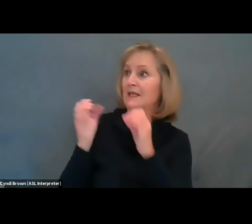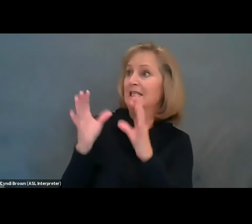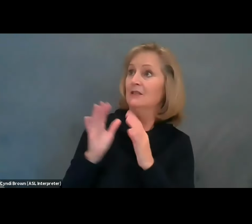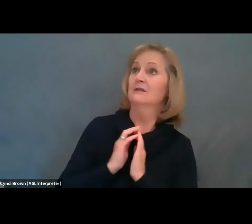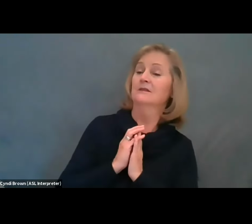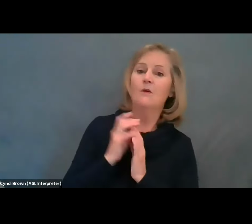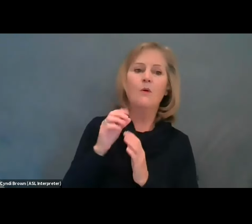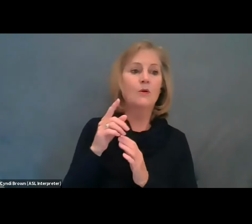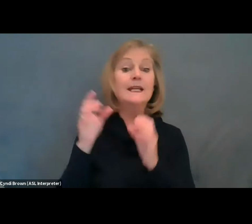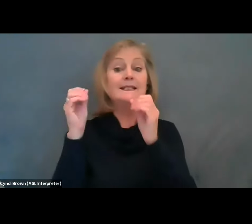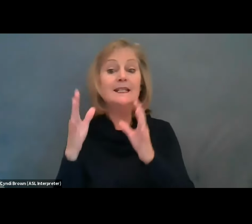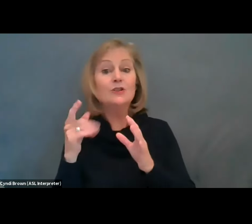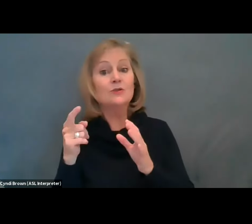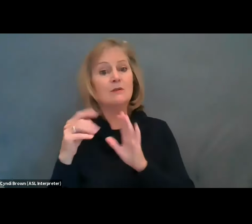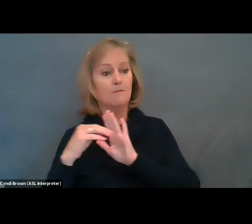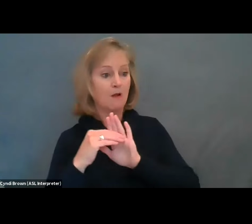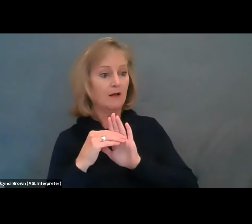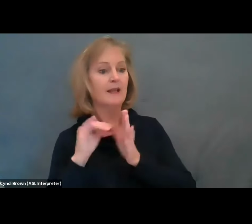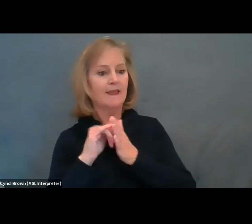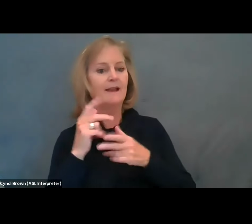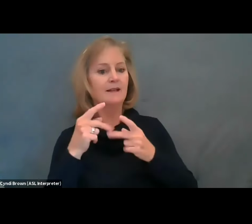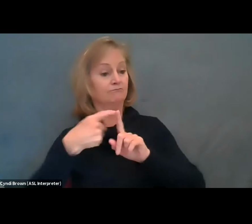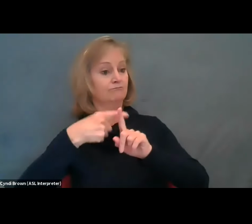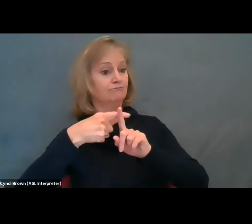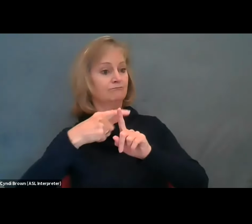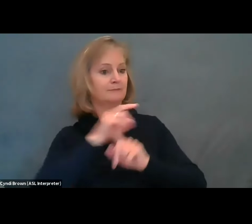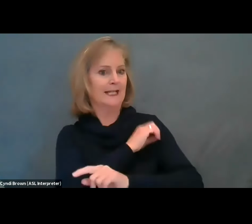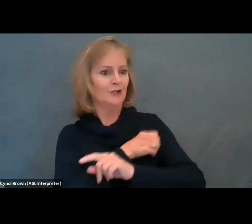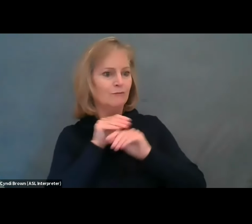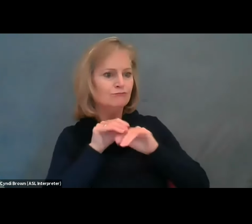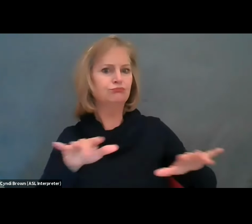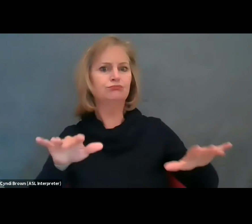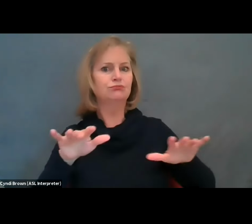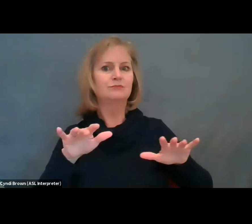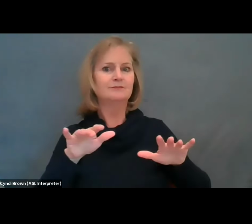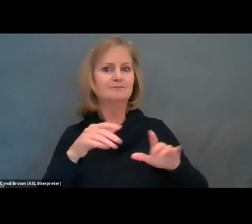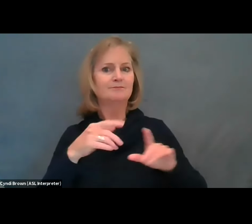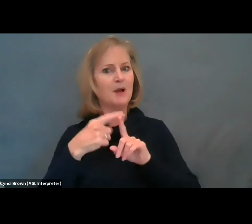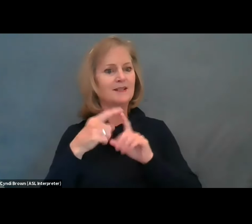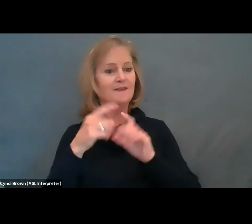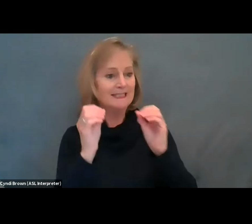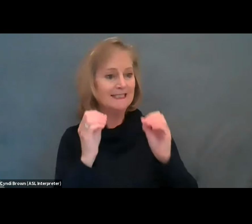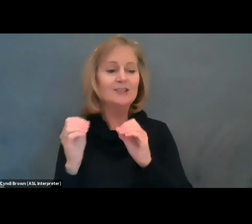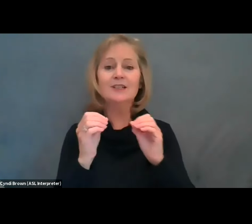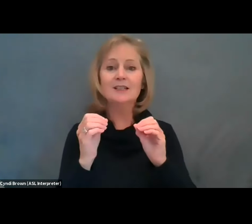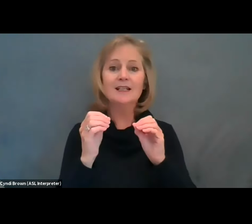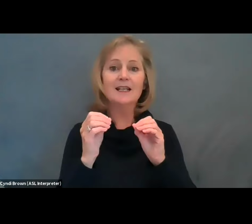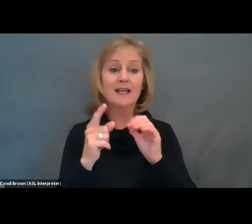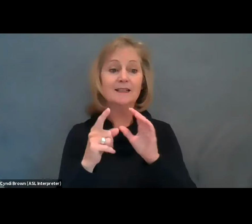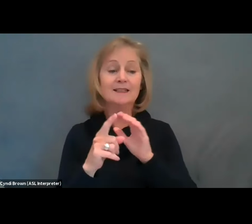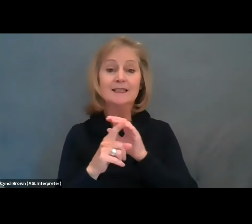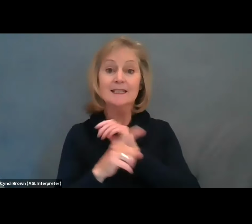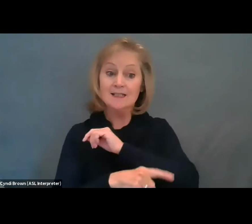teachers, or are the teachers modeling that kind of positive energy and positive teaching and discipline